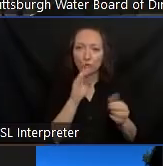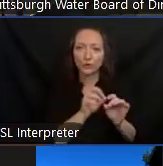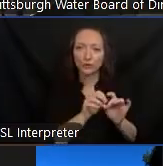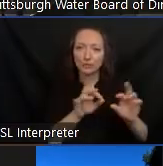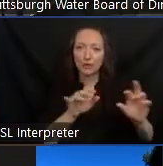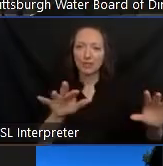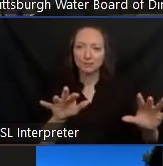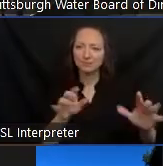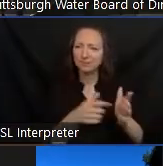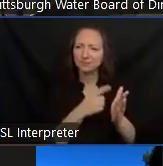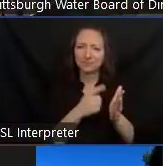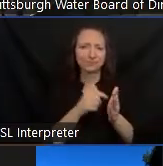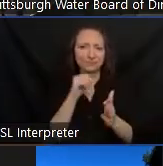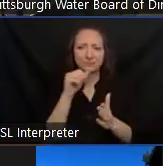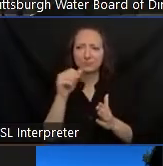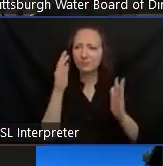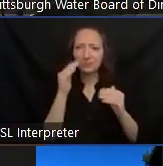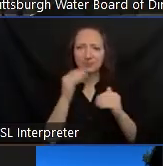unexpected.